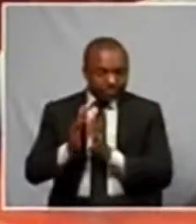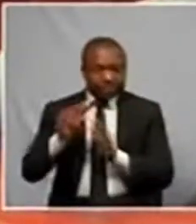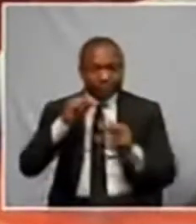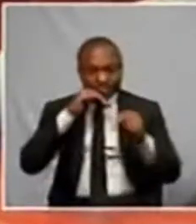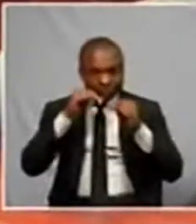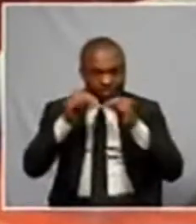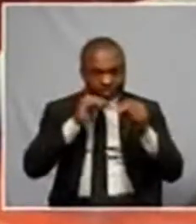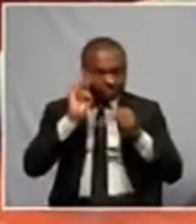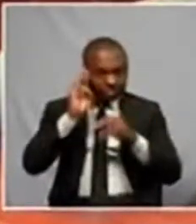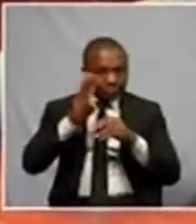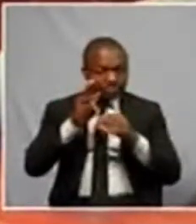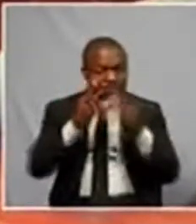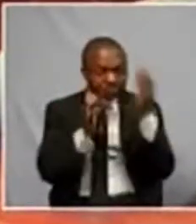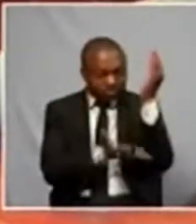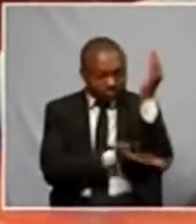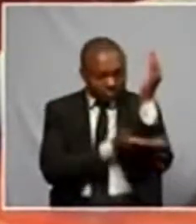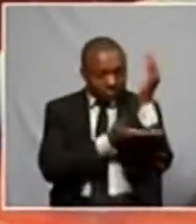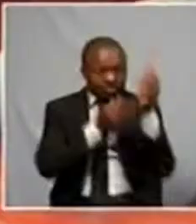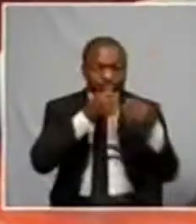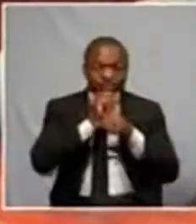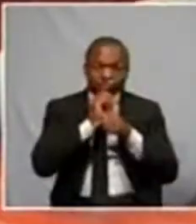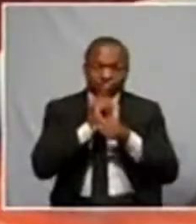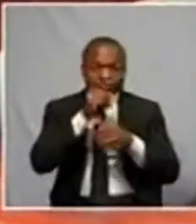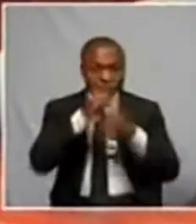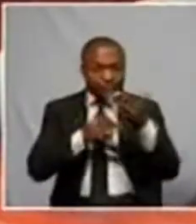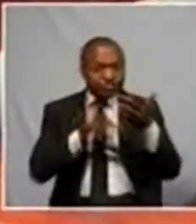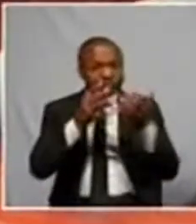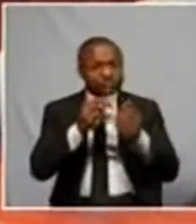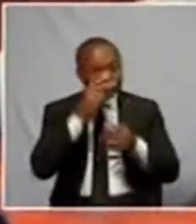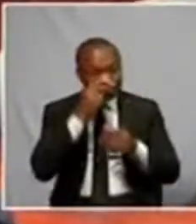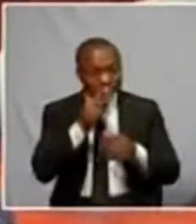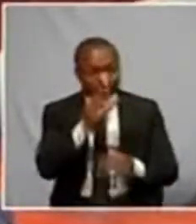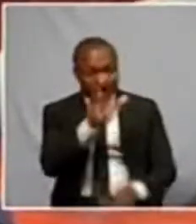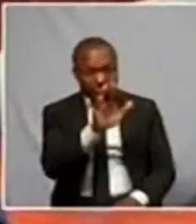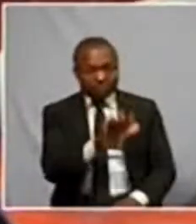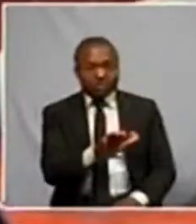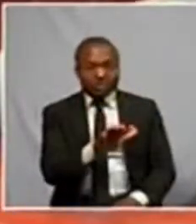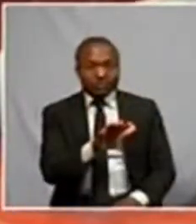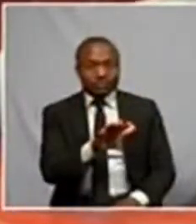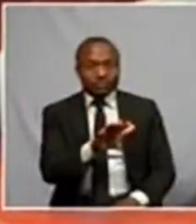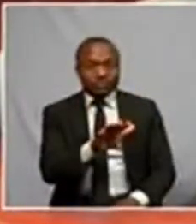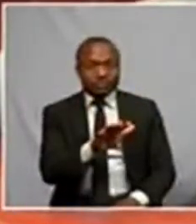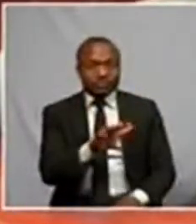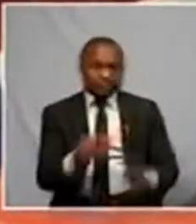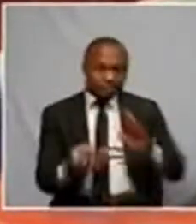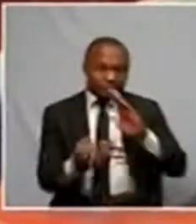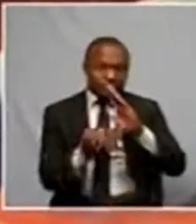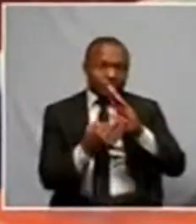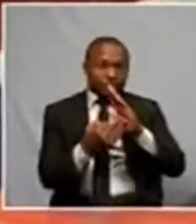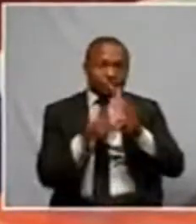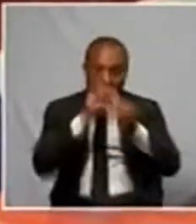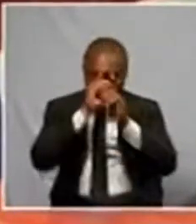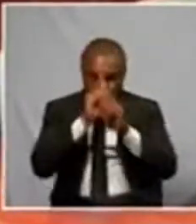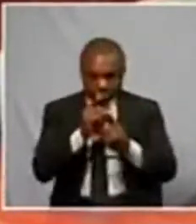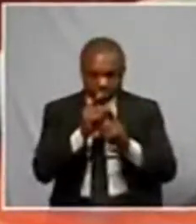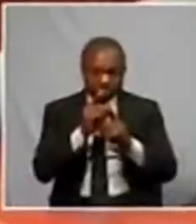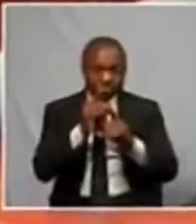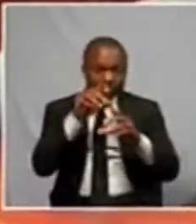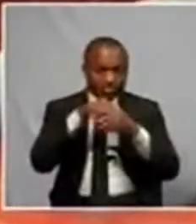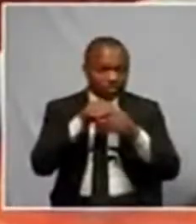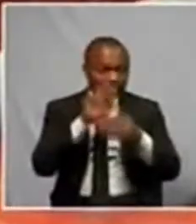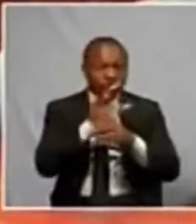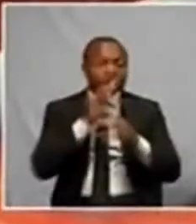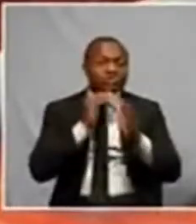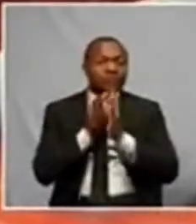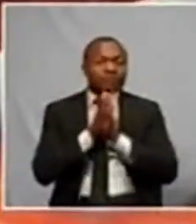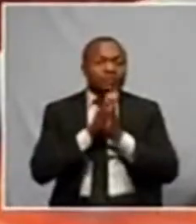be advancing and ensuring that what you wish to see on the table, the finer print, is in your interest as a country.